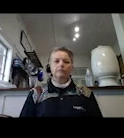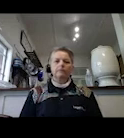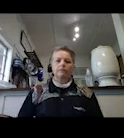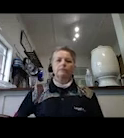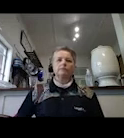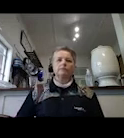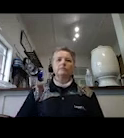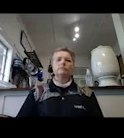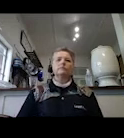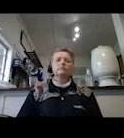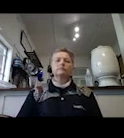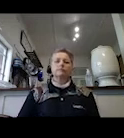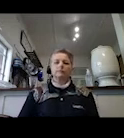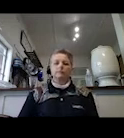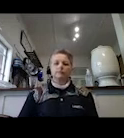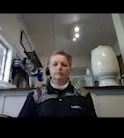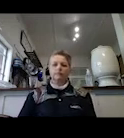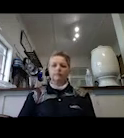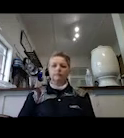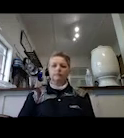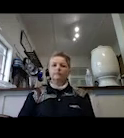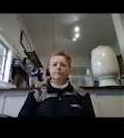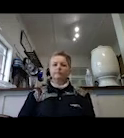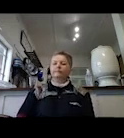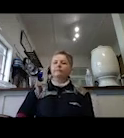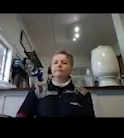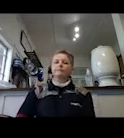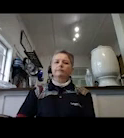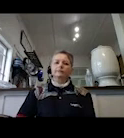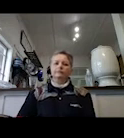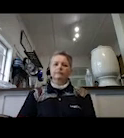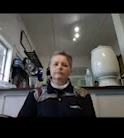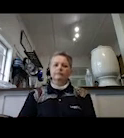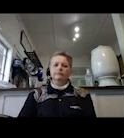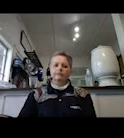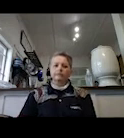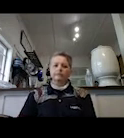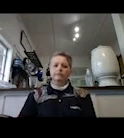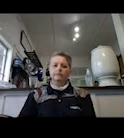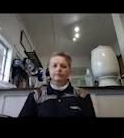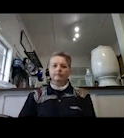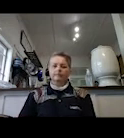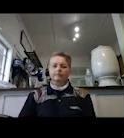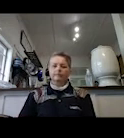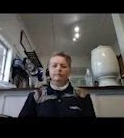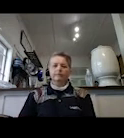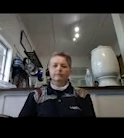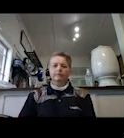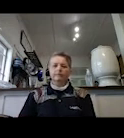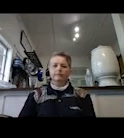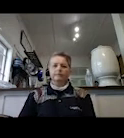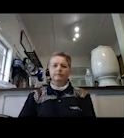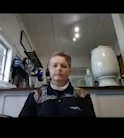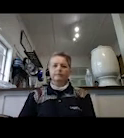body, which contains details about how you broke the law and how much money you have to pay, so what the